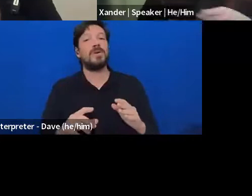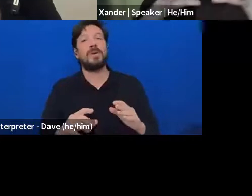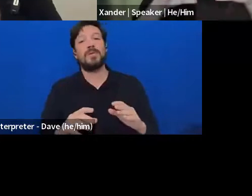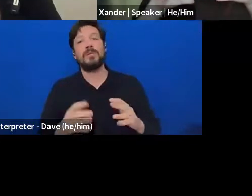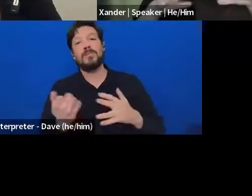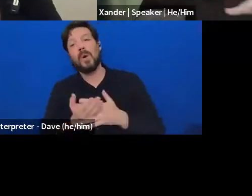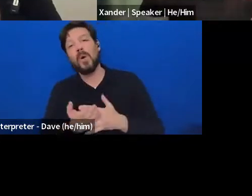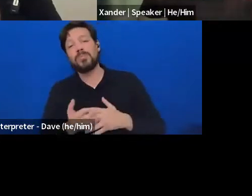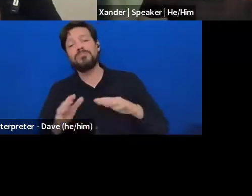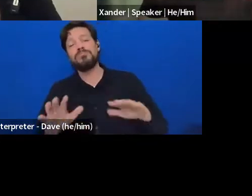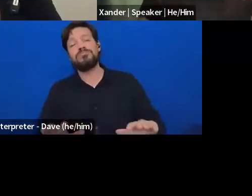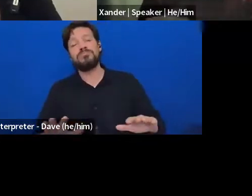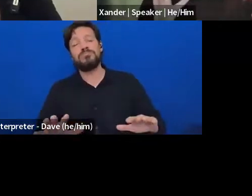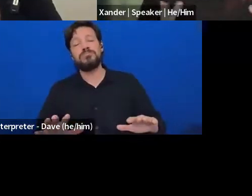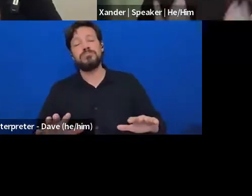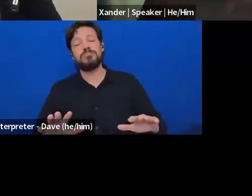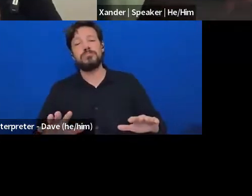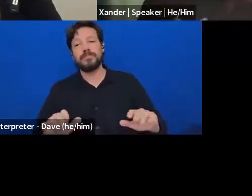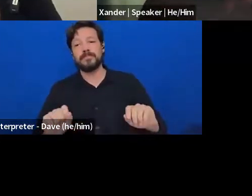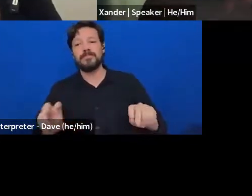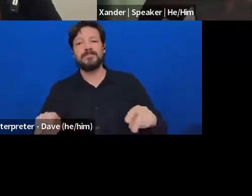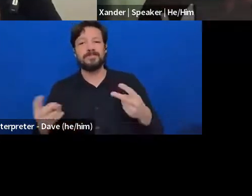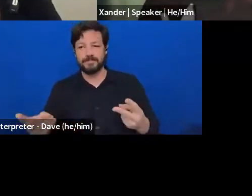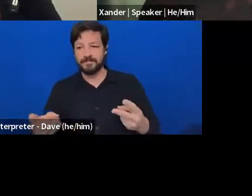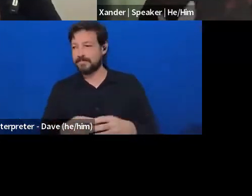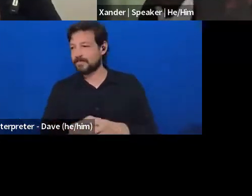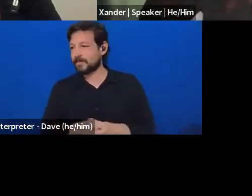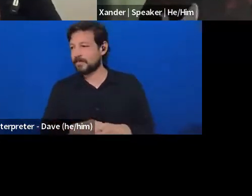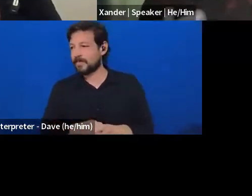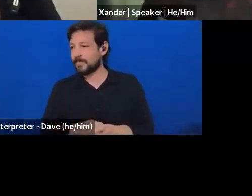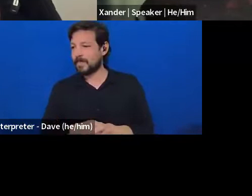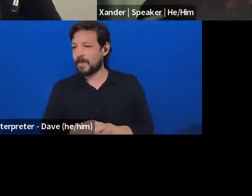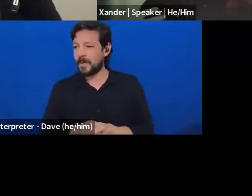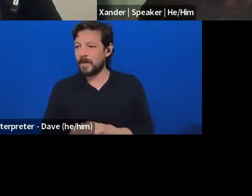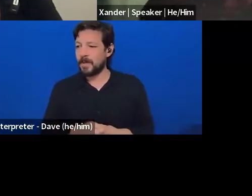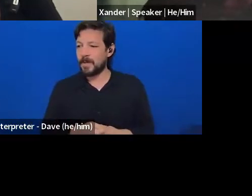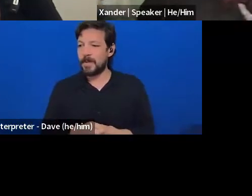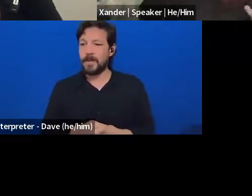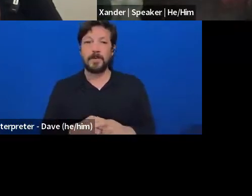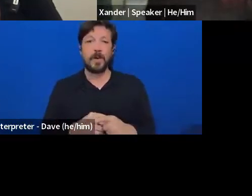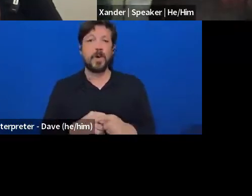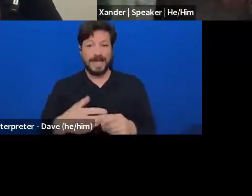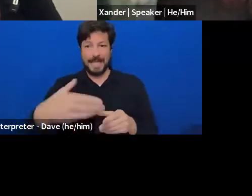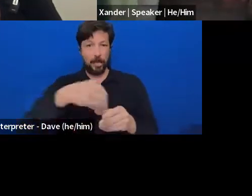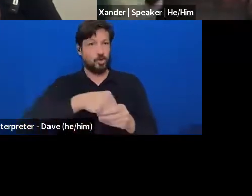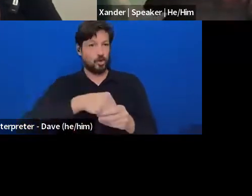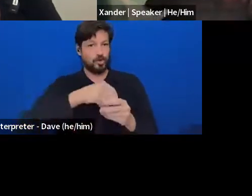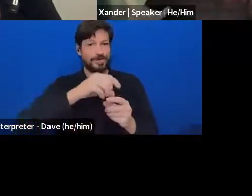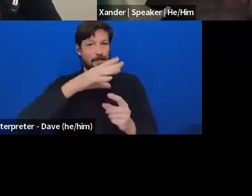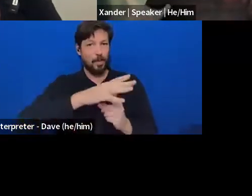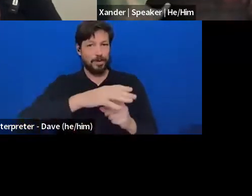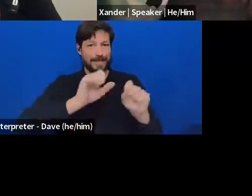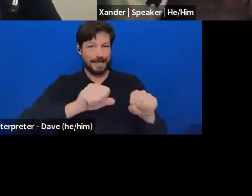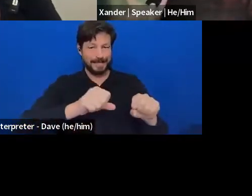taking a moment to just. But again, that's not saying that inclusion is not important. They're both equally